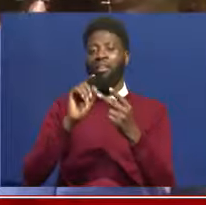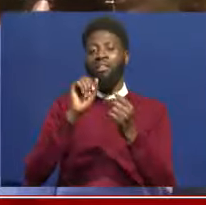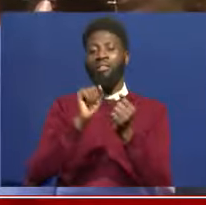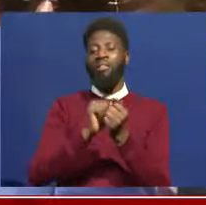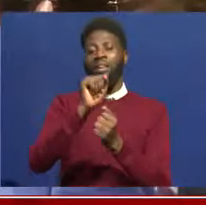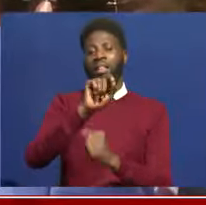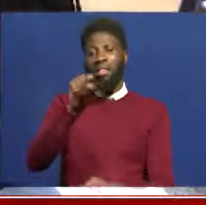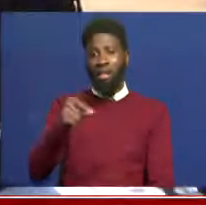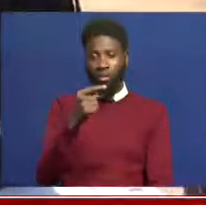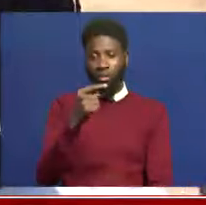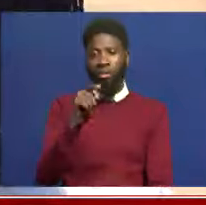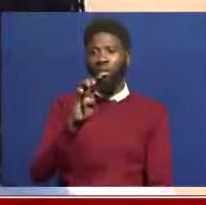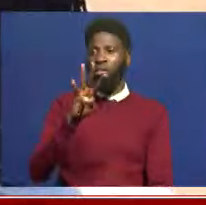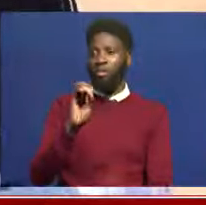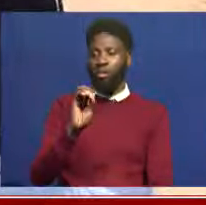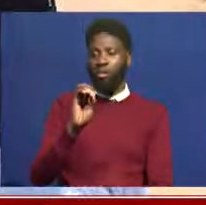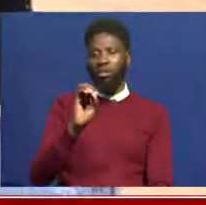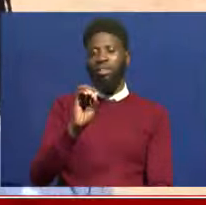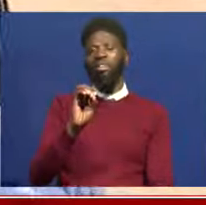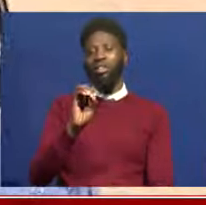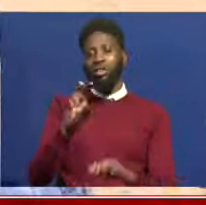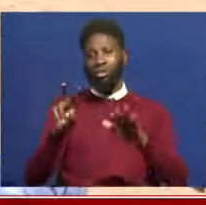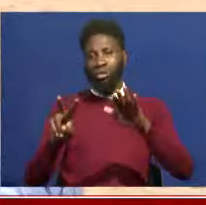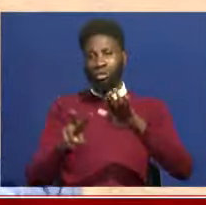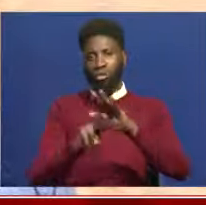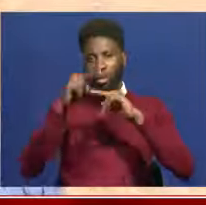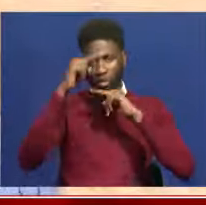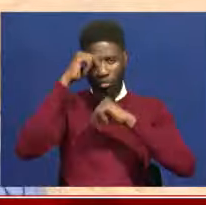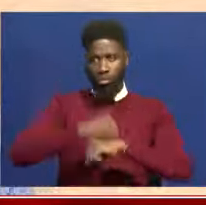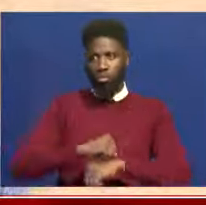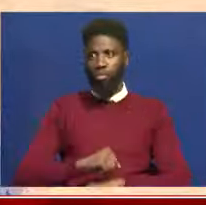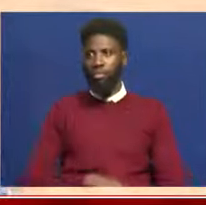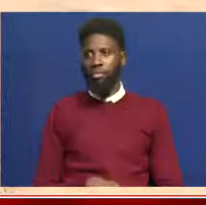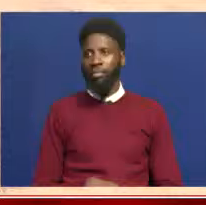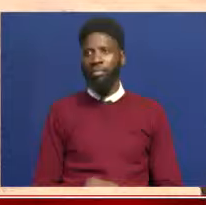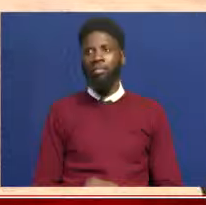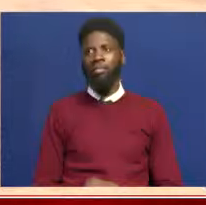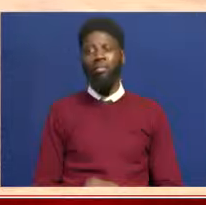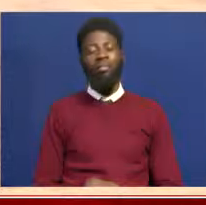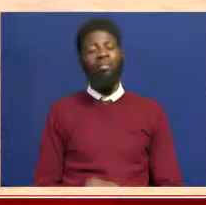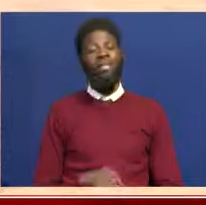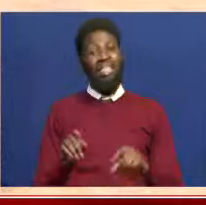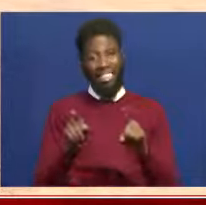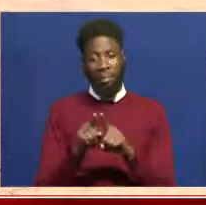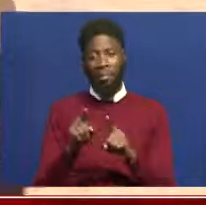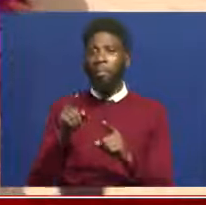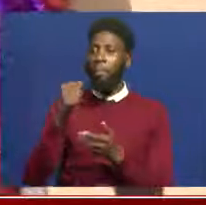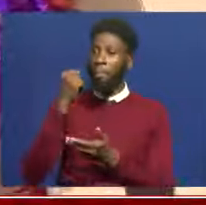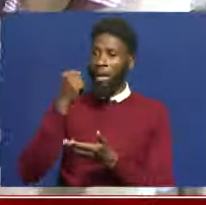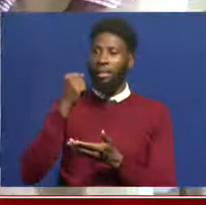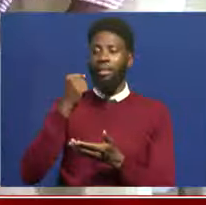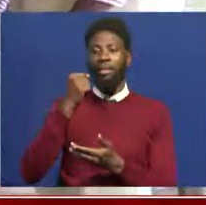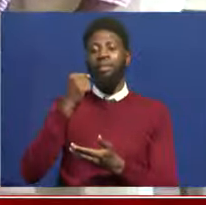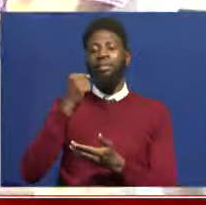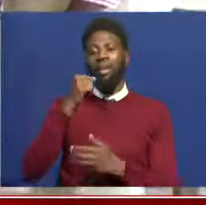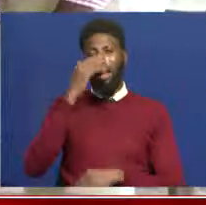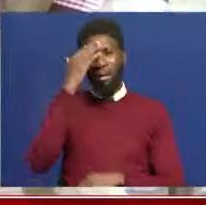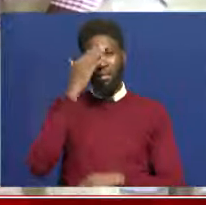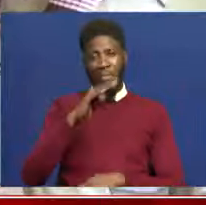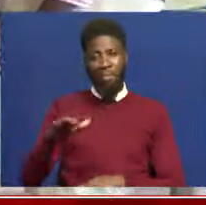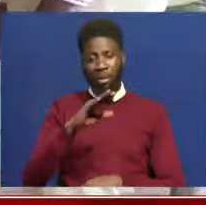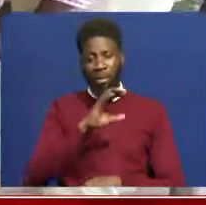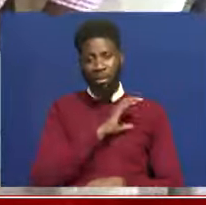15,040 for junior school. And speaking separately, the Budget House Committee Chairperson Ndindi Nyoro